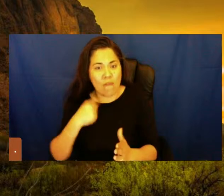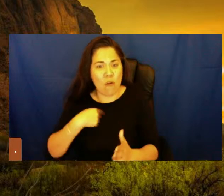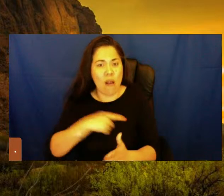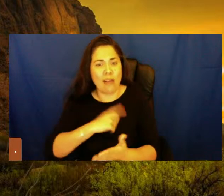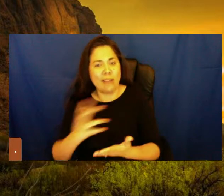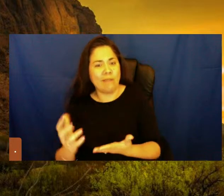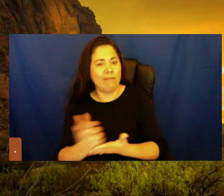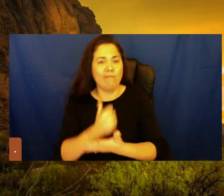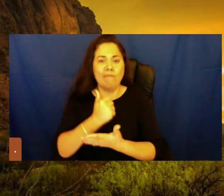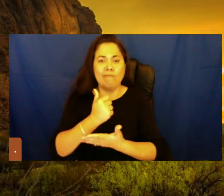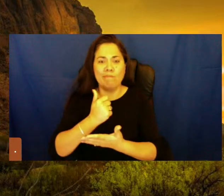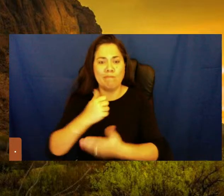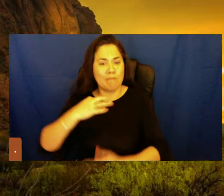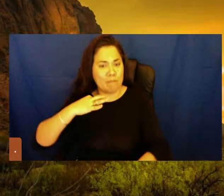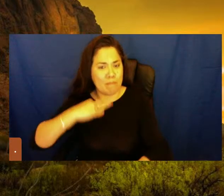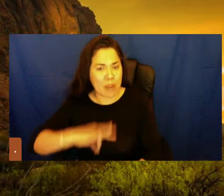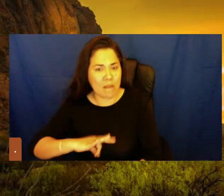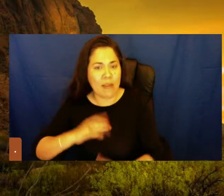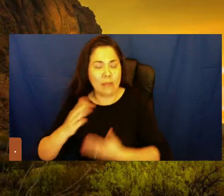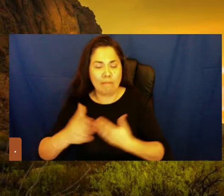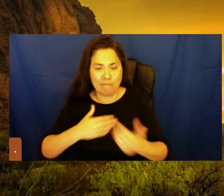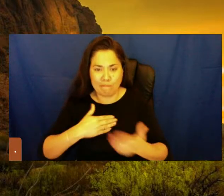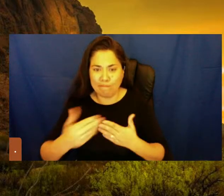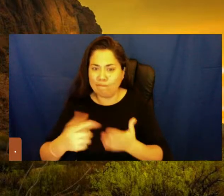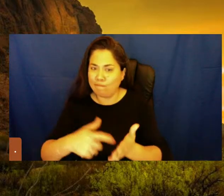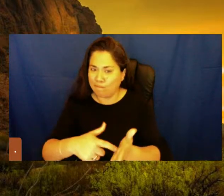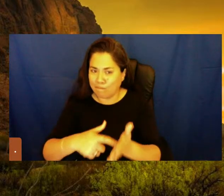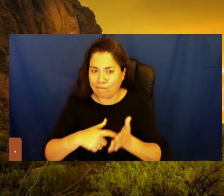benefits and things that they may have